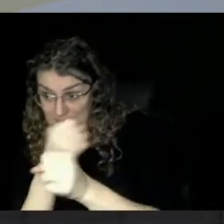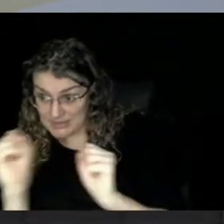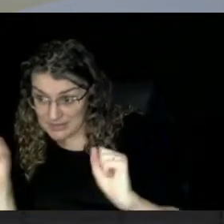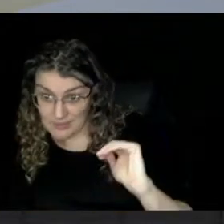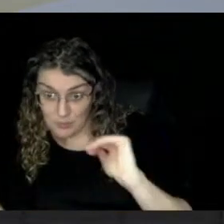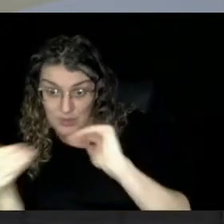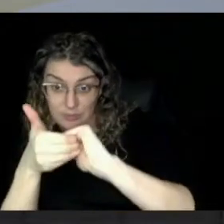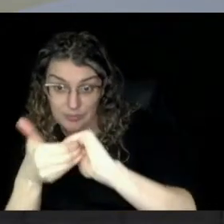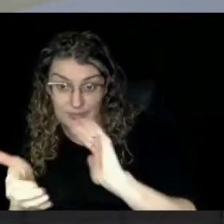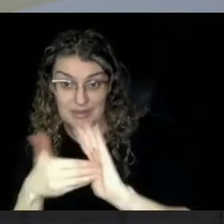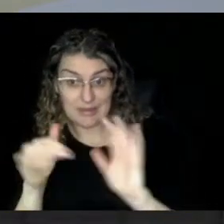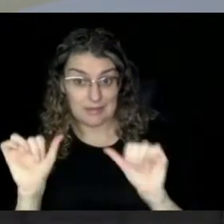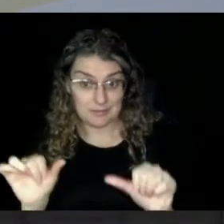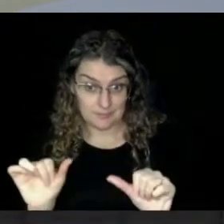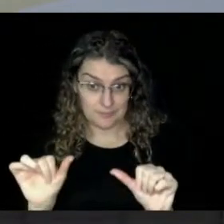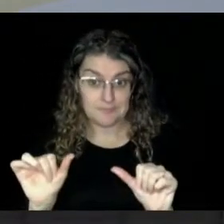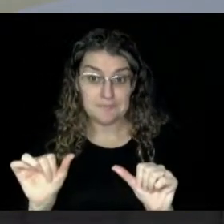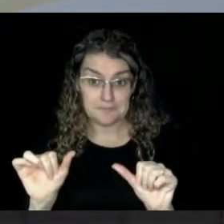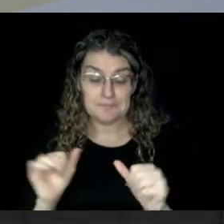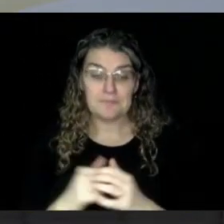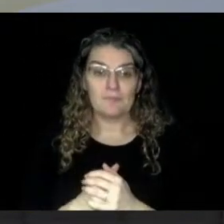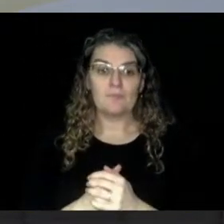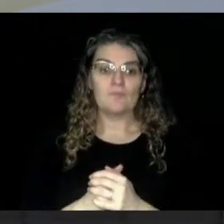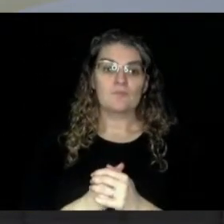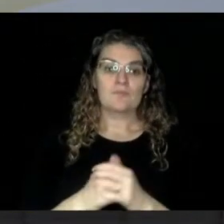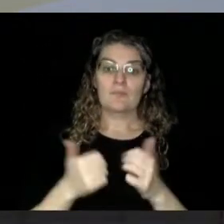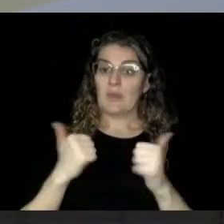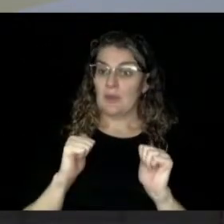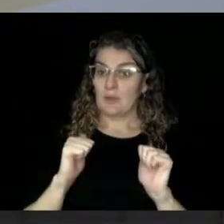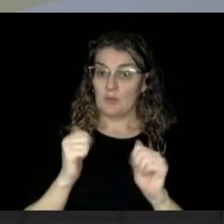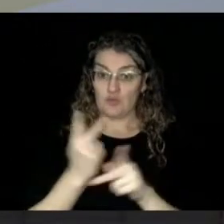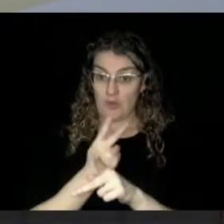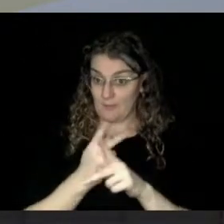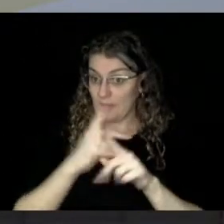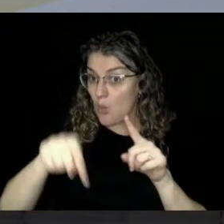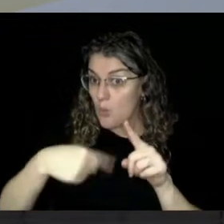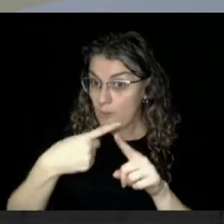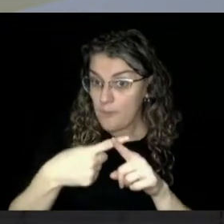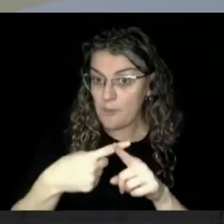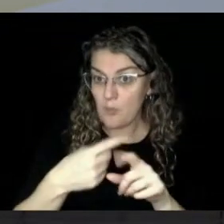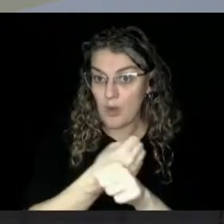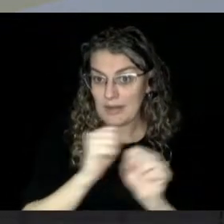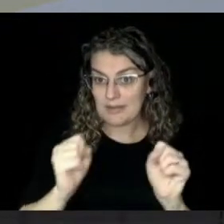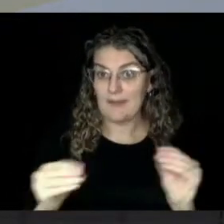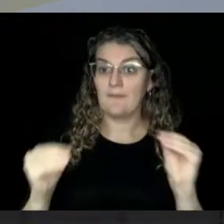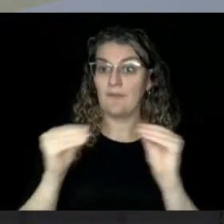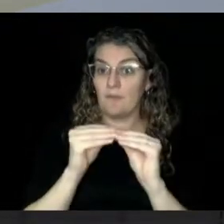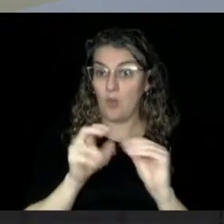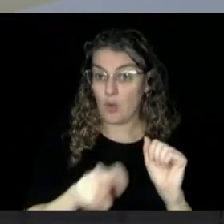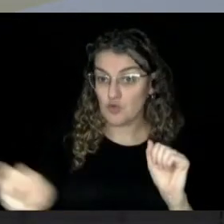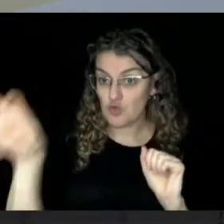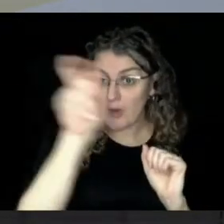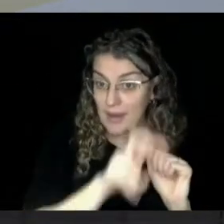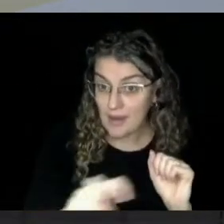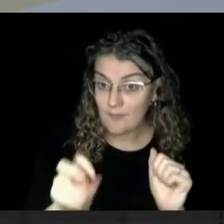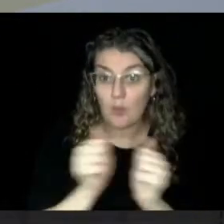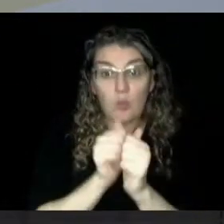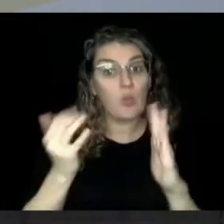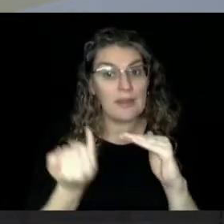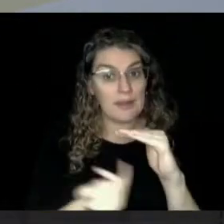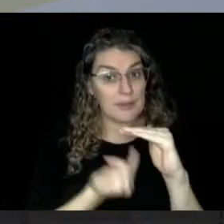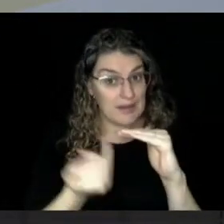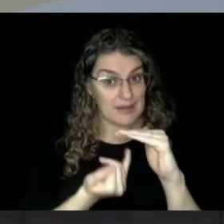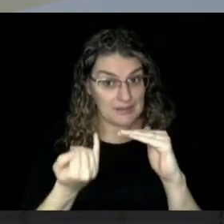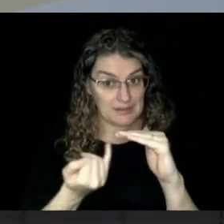provinces, and to allow more travel without isolation between